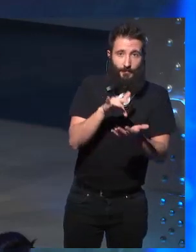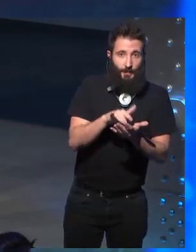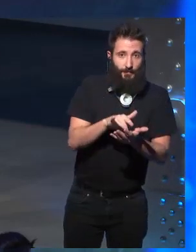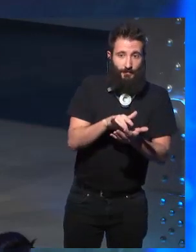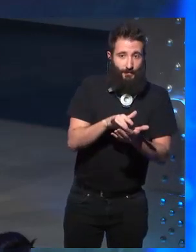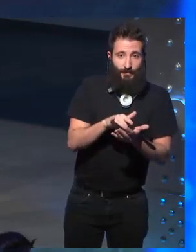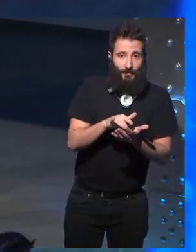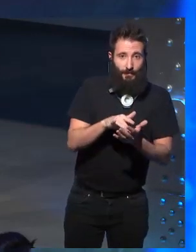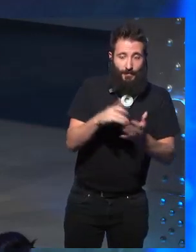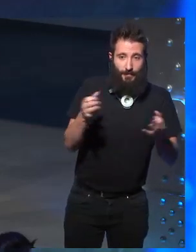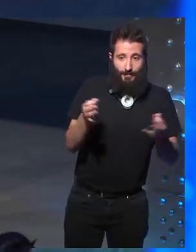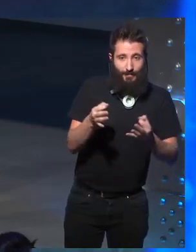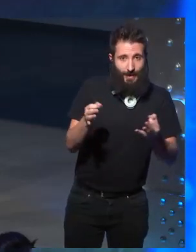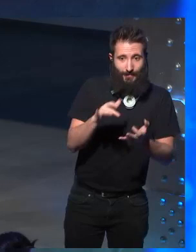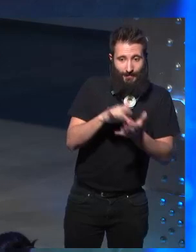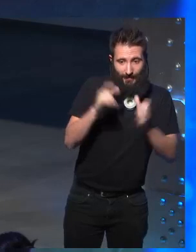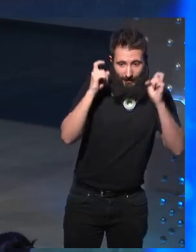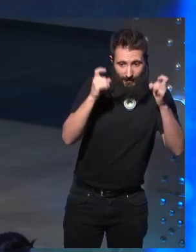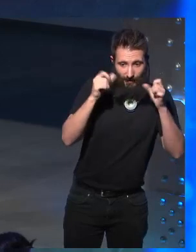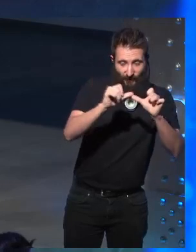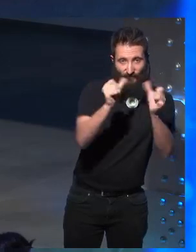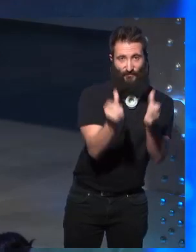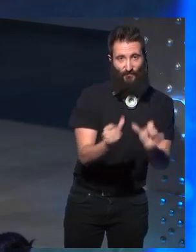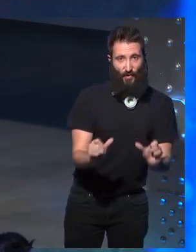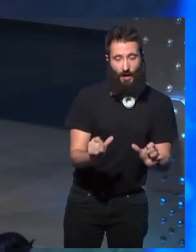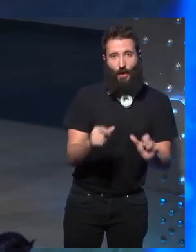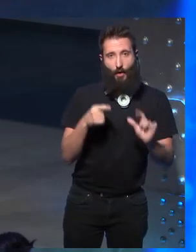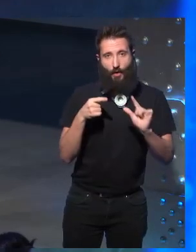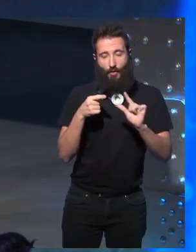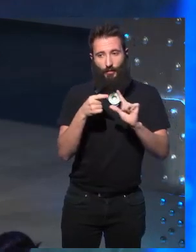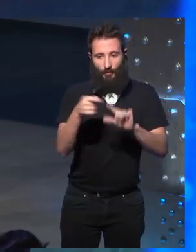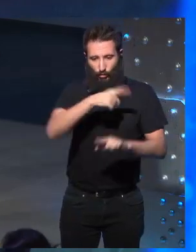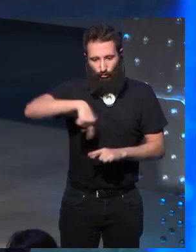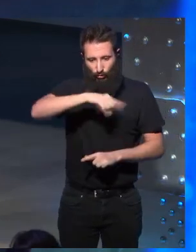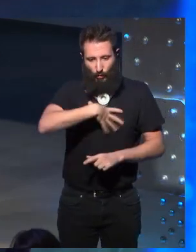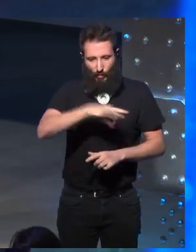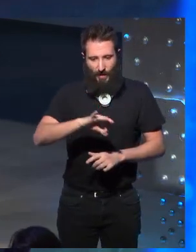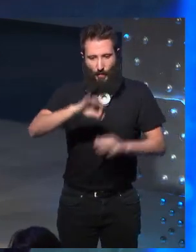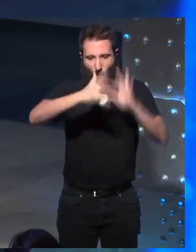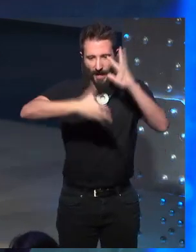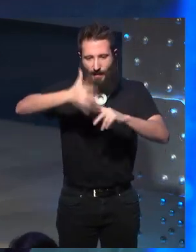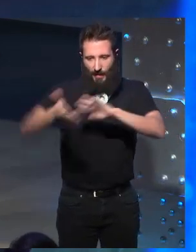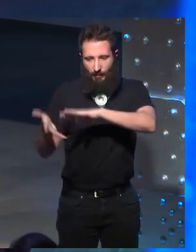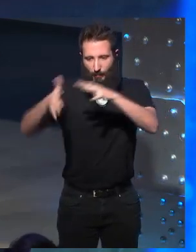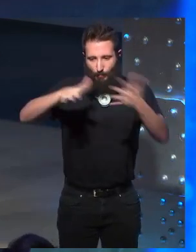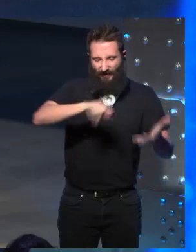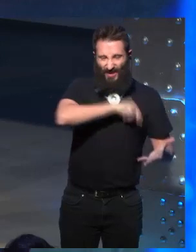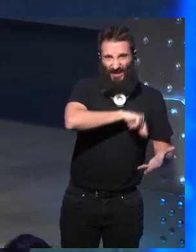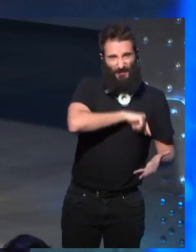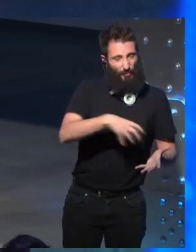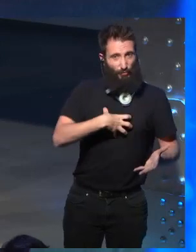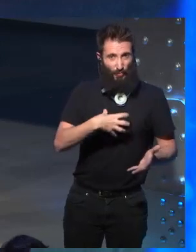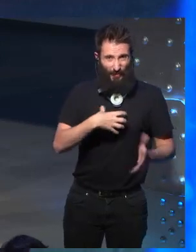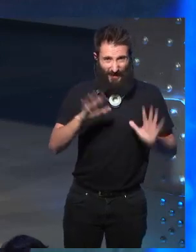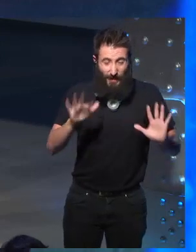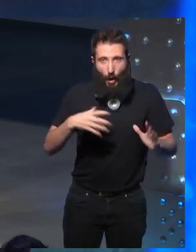there's no way I could put some mathematical equation behind a feeling. I may think somewhere deep